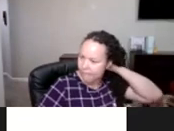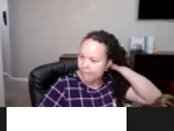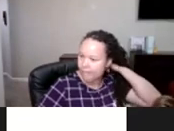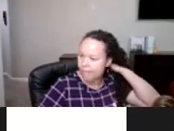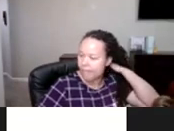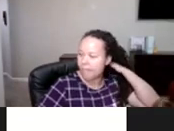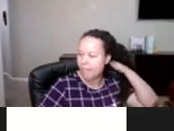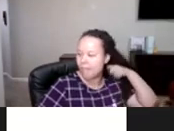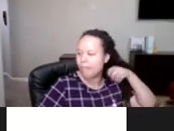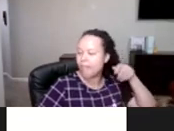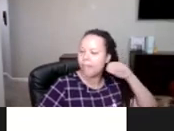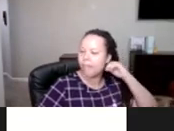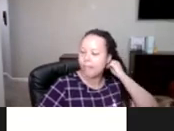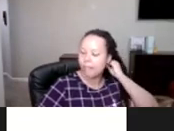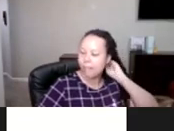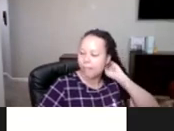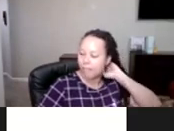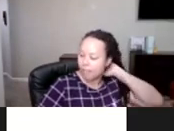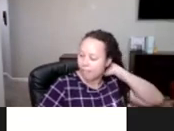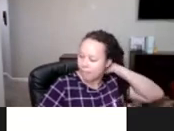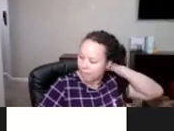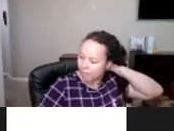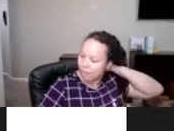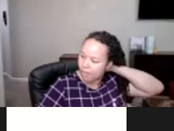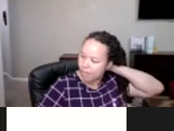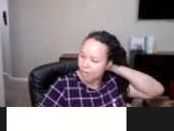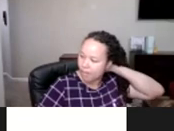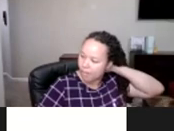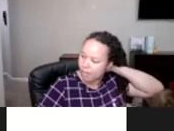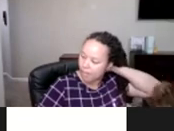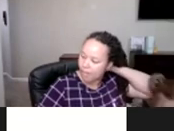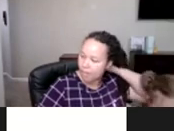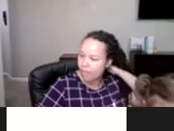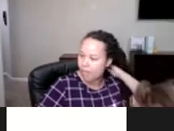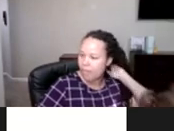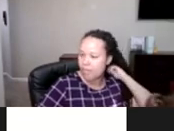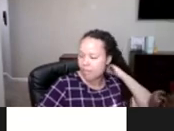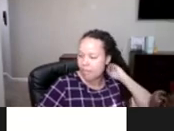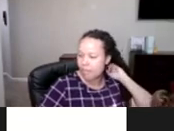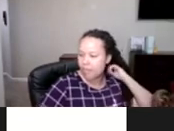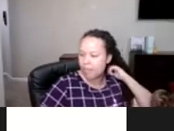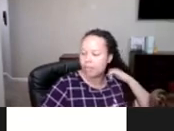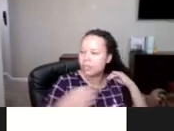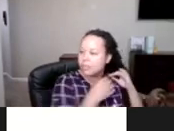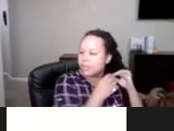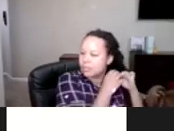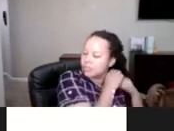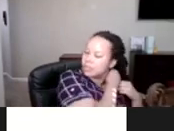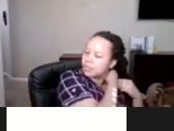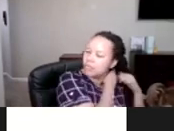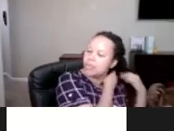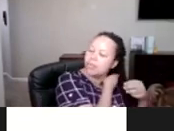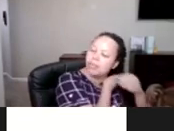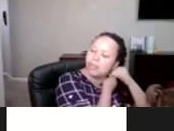mentioned, I was born in Tajikistan, but I do have Slavic roots. My family on my mother's side, they come from